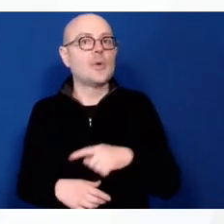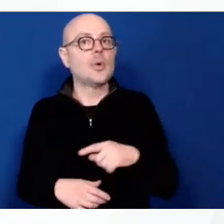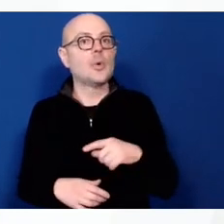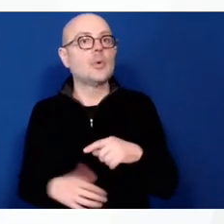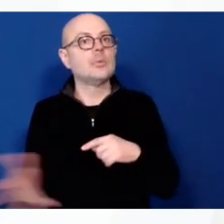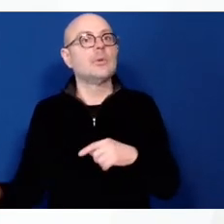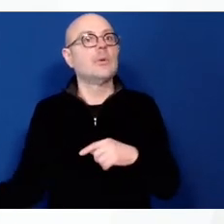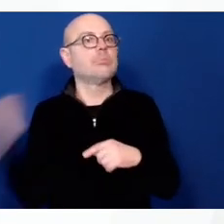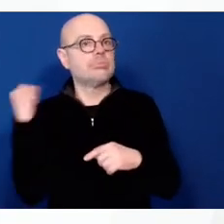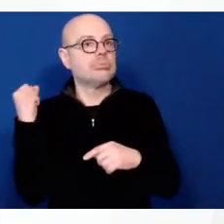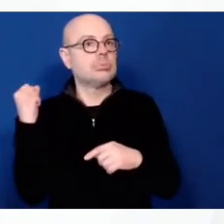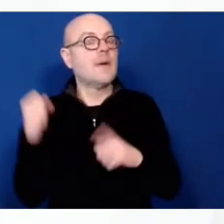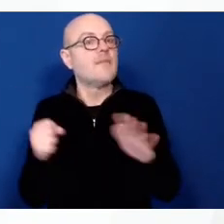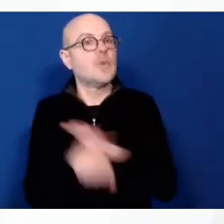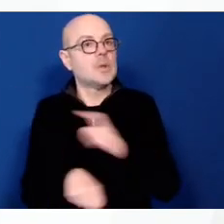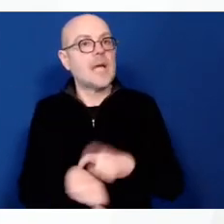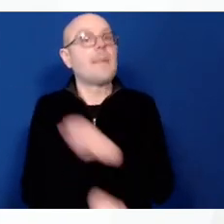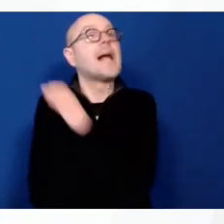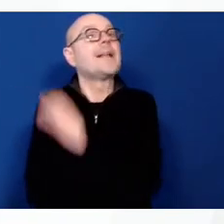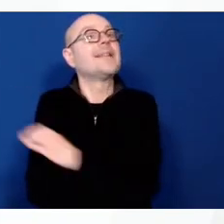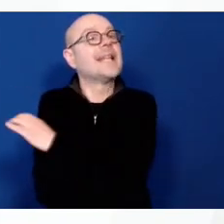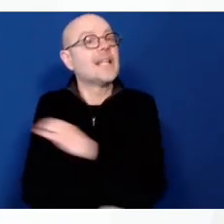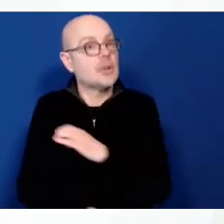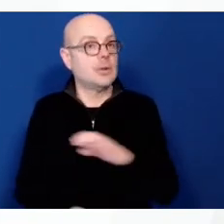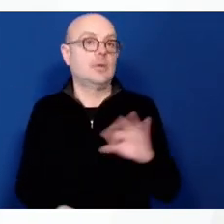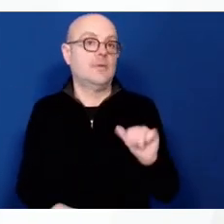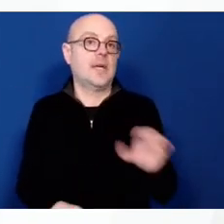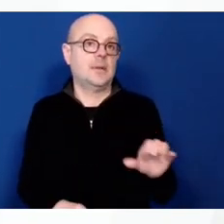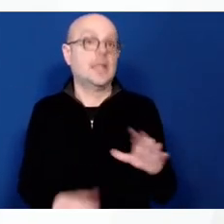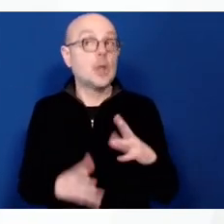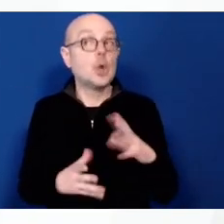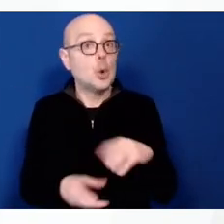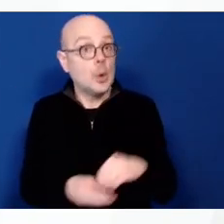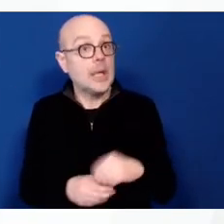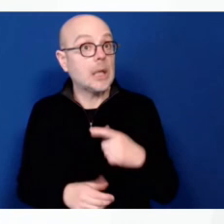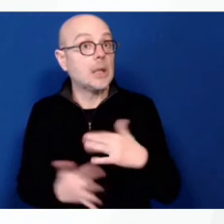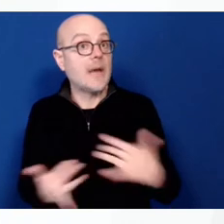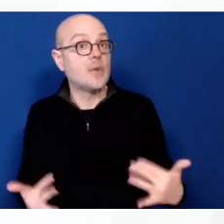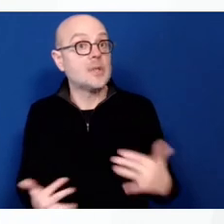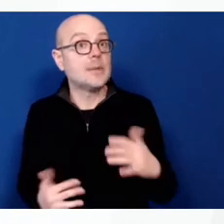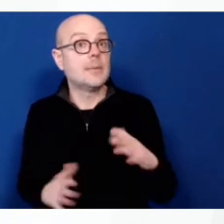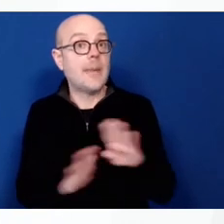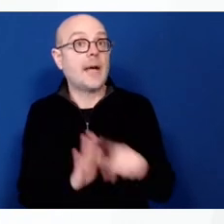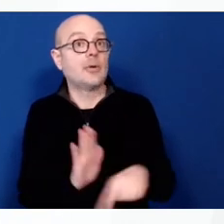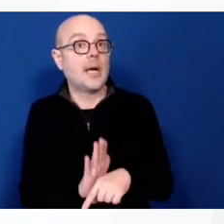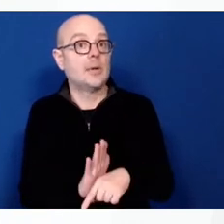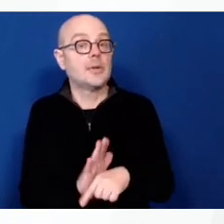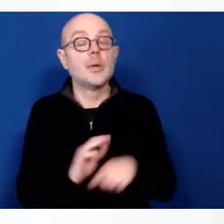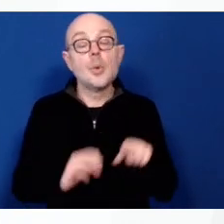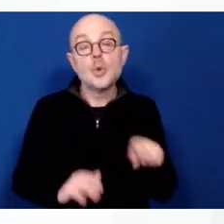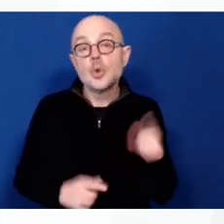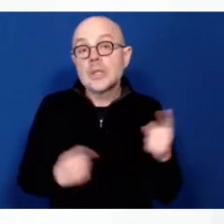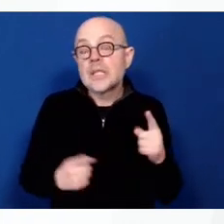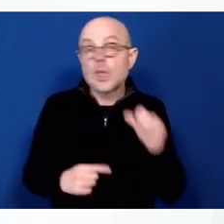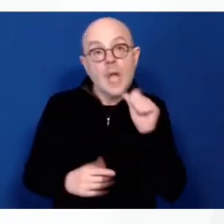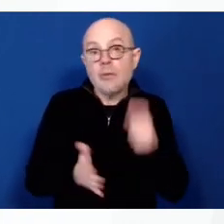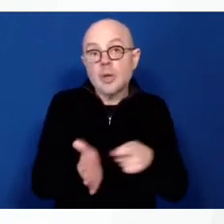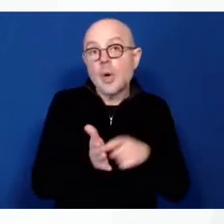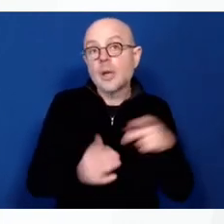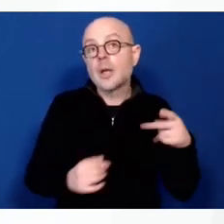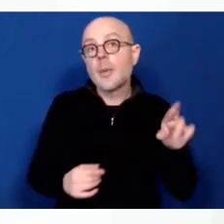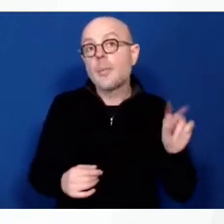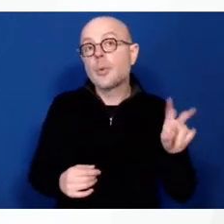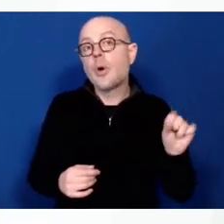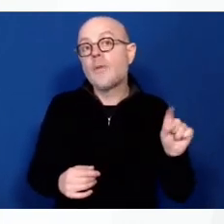recruitment of full-time clinical physicians, including those from diverse backgrounds. Would you consider not requiring provost-level approval for